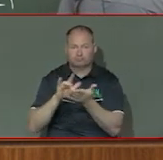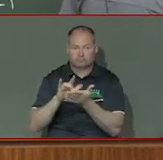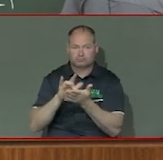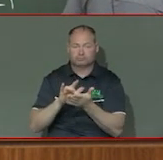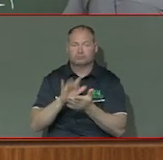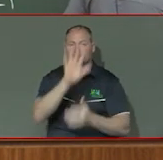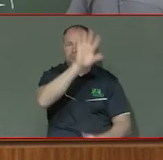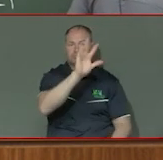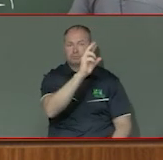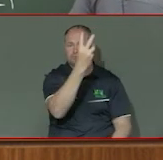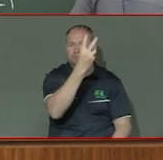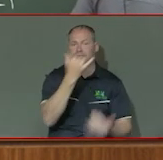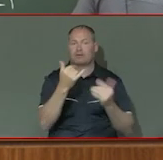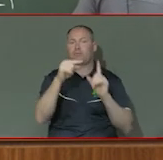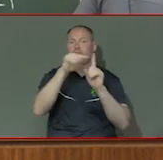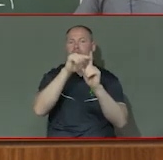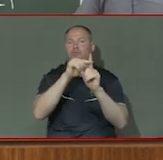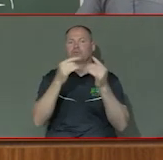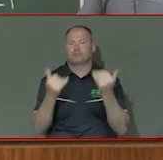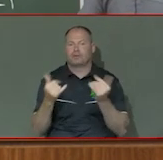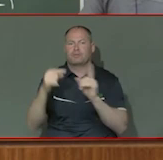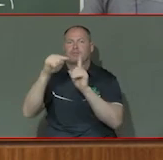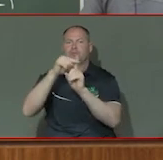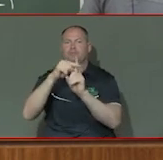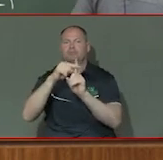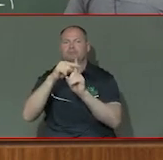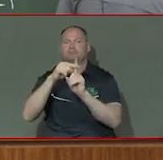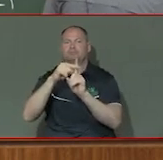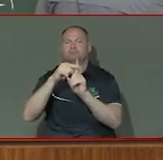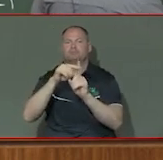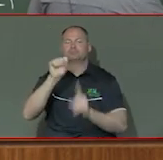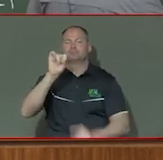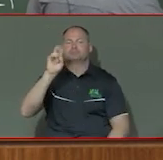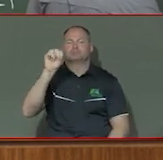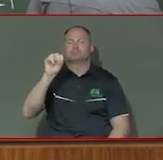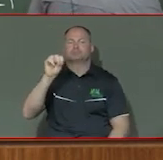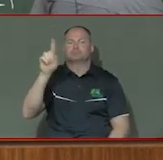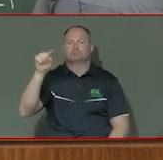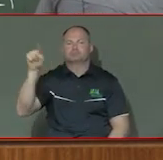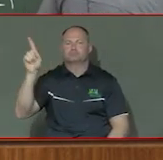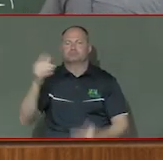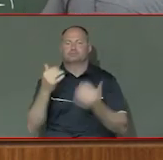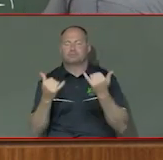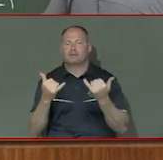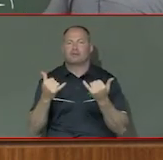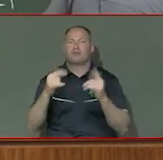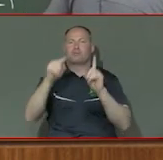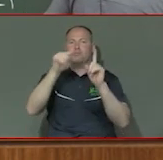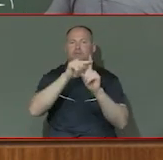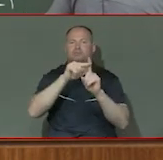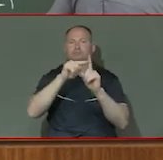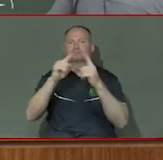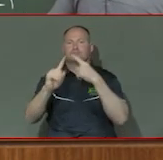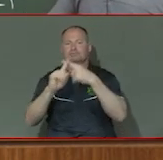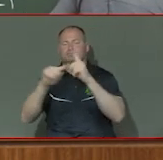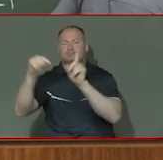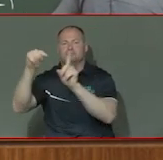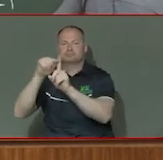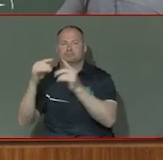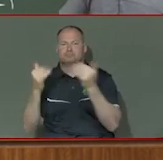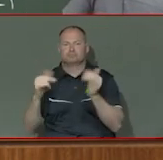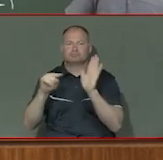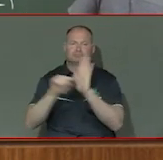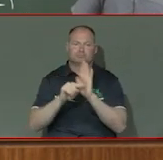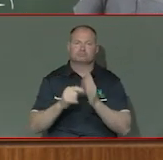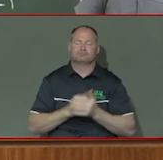is positive. It's positive the sine of theta. And a positive times a negative is negative the sine of